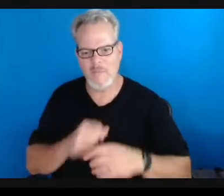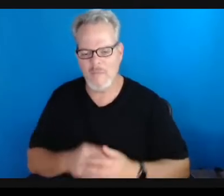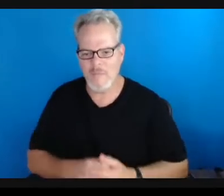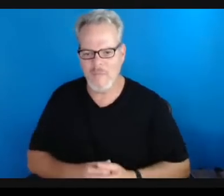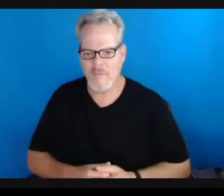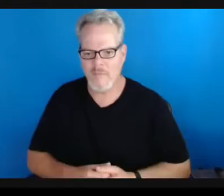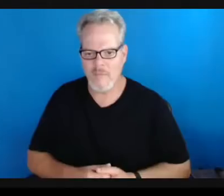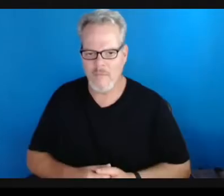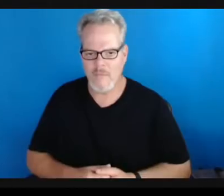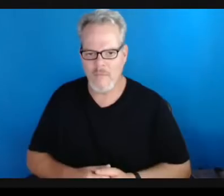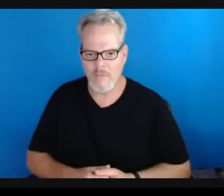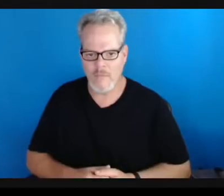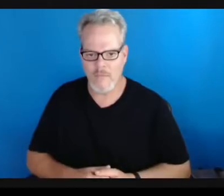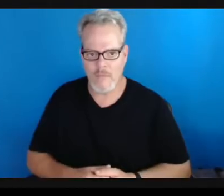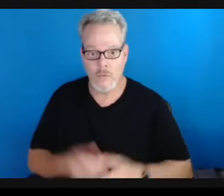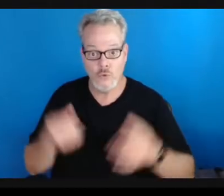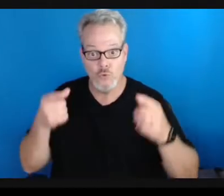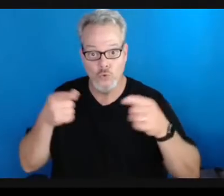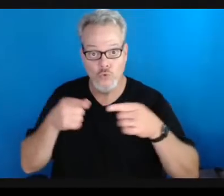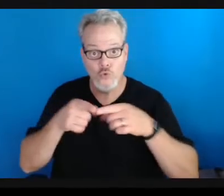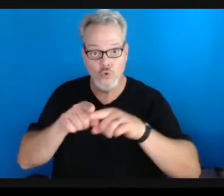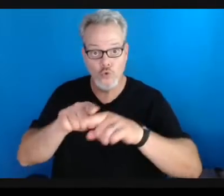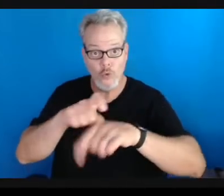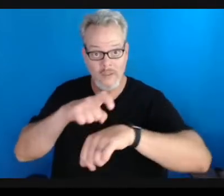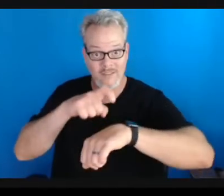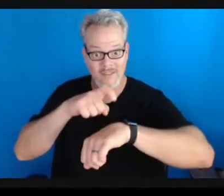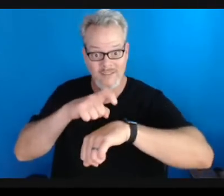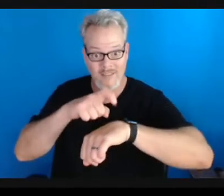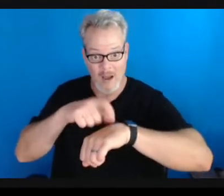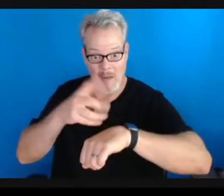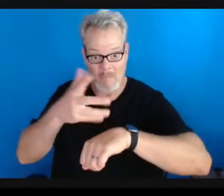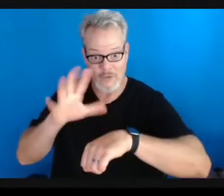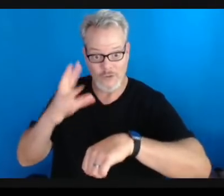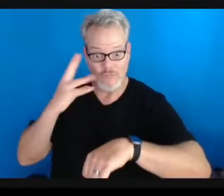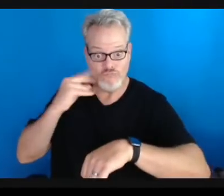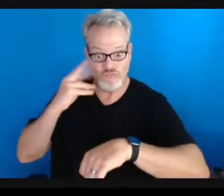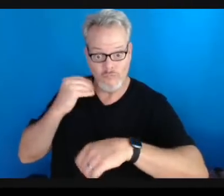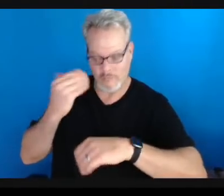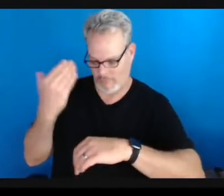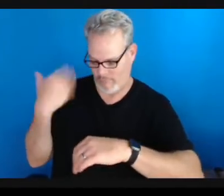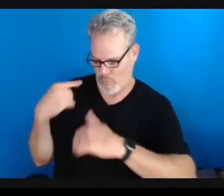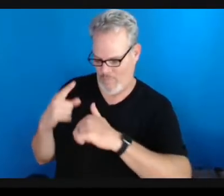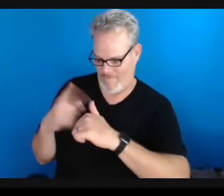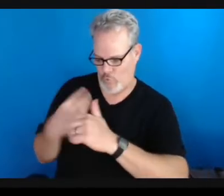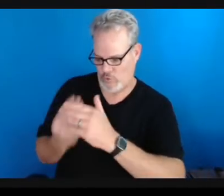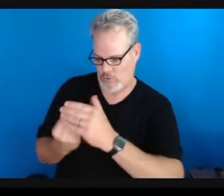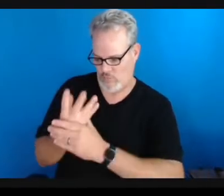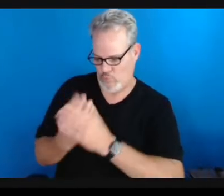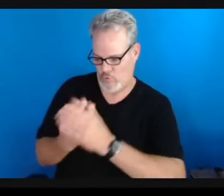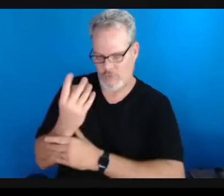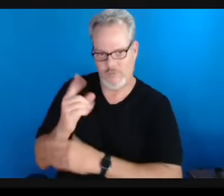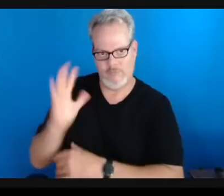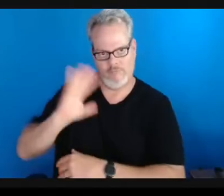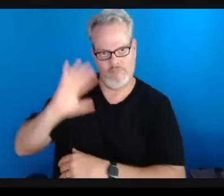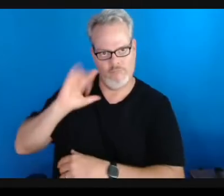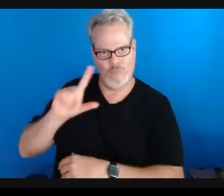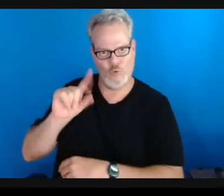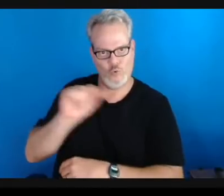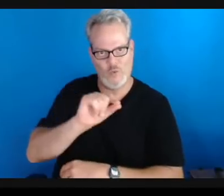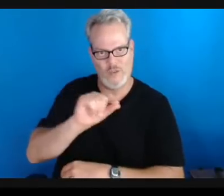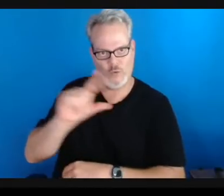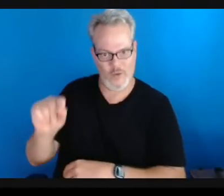And in that time that we had similar to this one for the first eruption back in 2020, you can see we